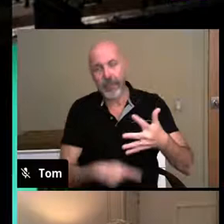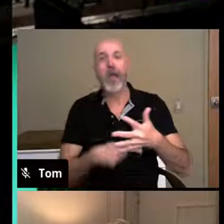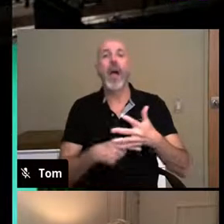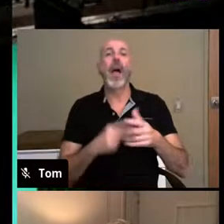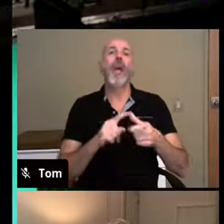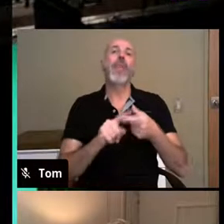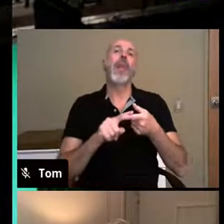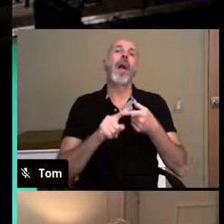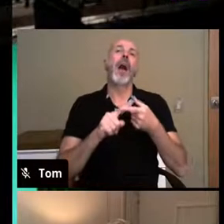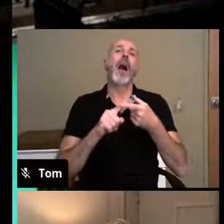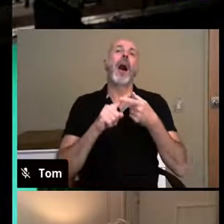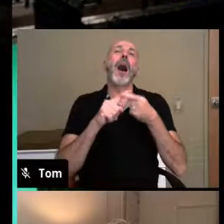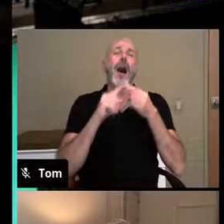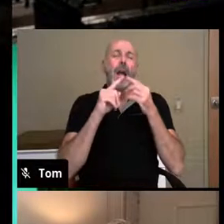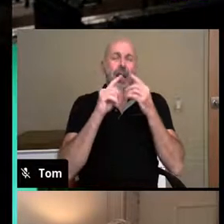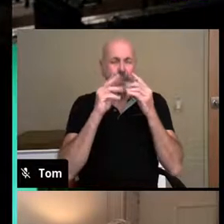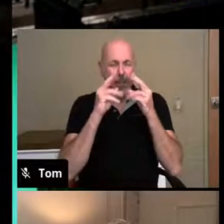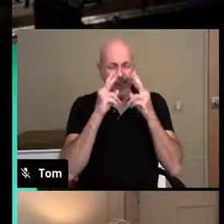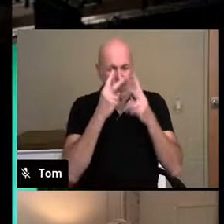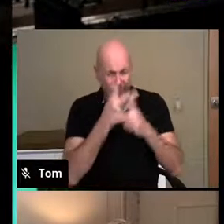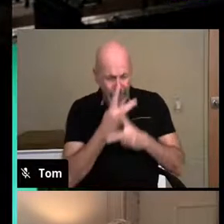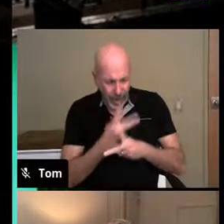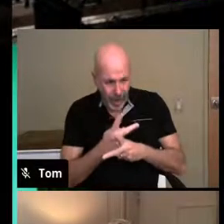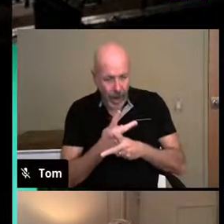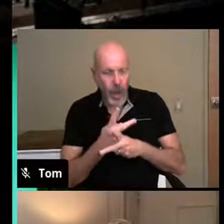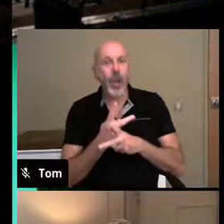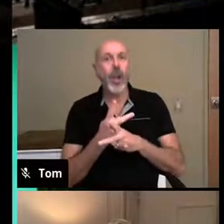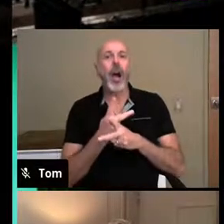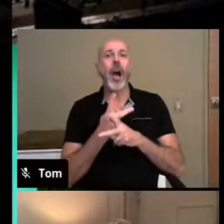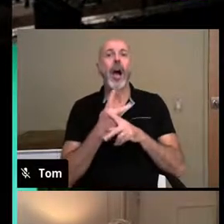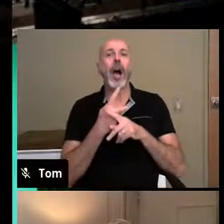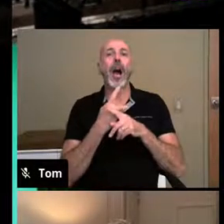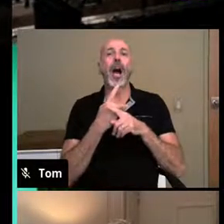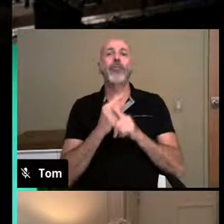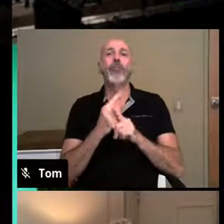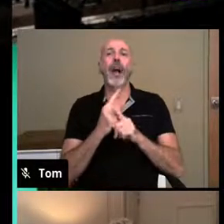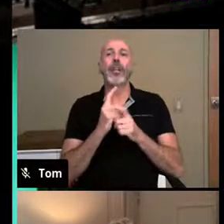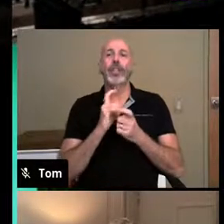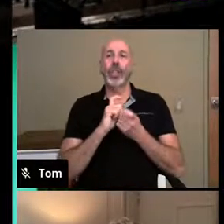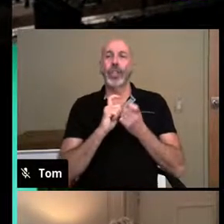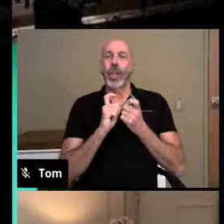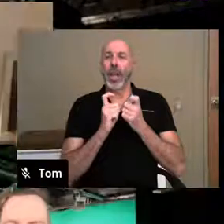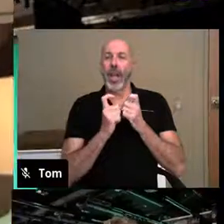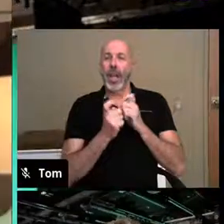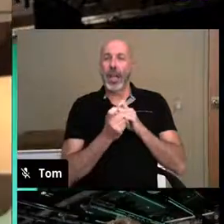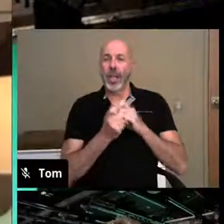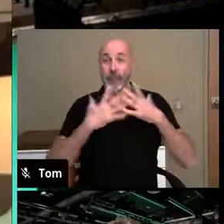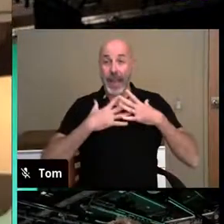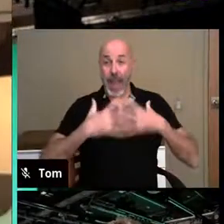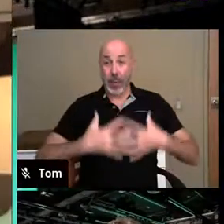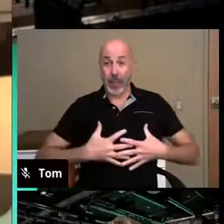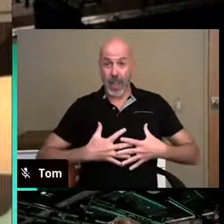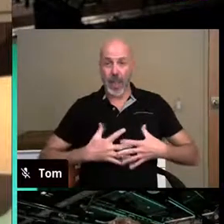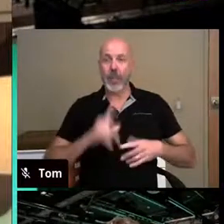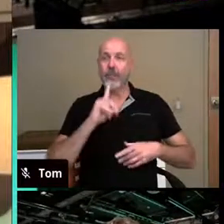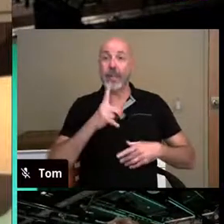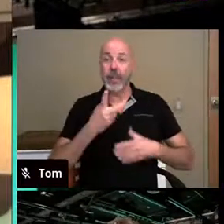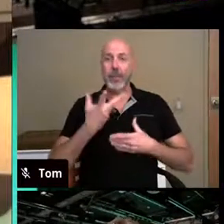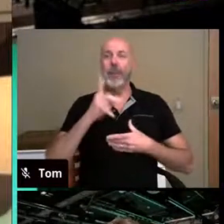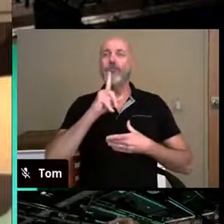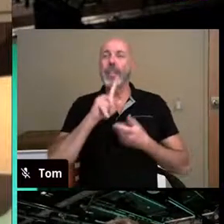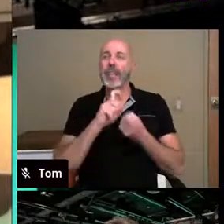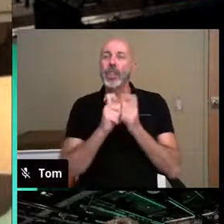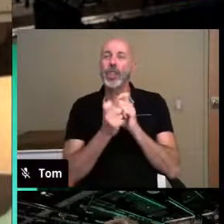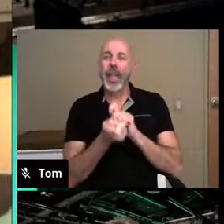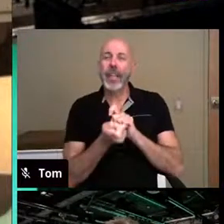able to create this outer transformation as an inside job. It really has been